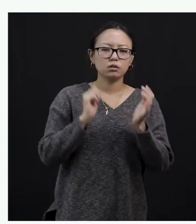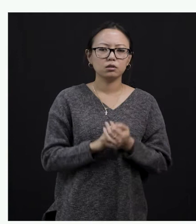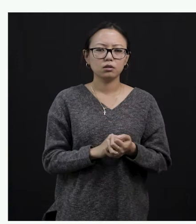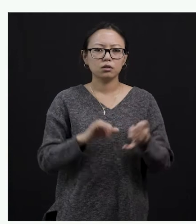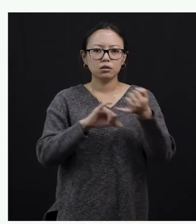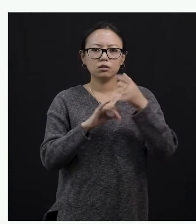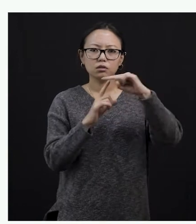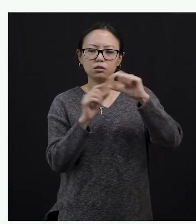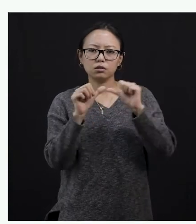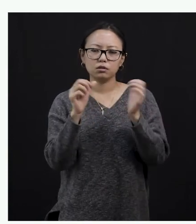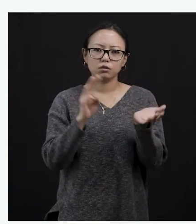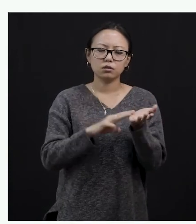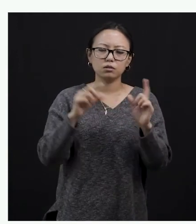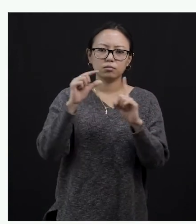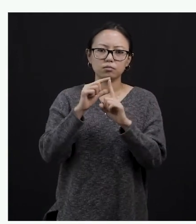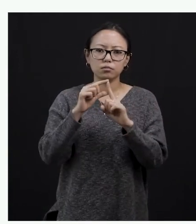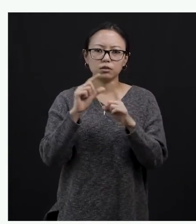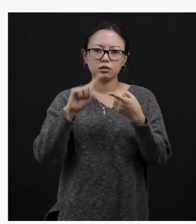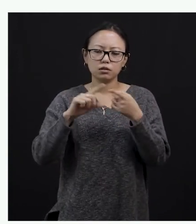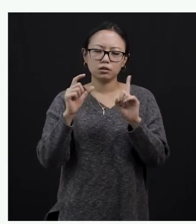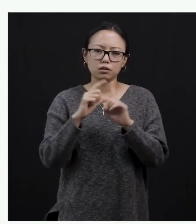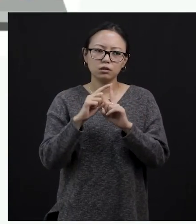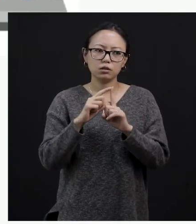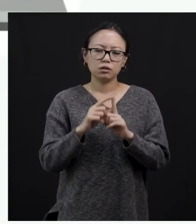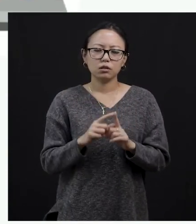envelope, and this is inland letters. Okay,